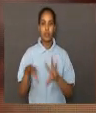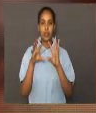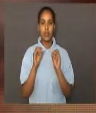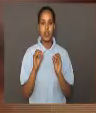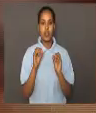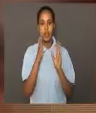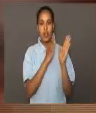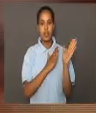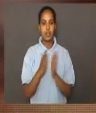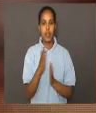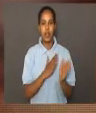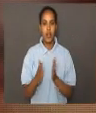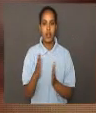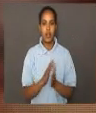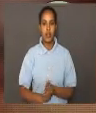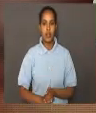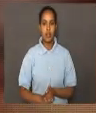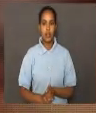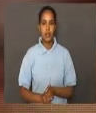Students, let's get ready.